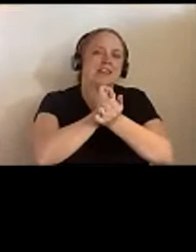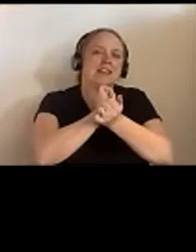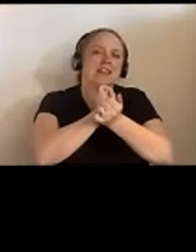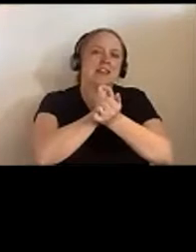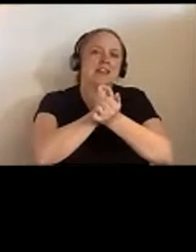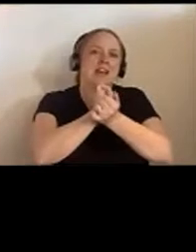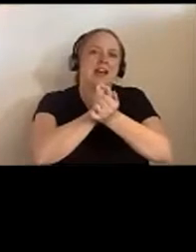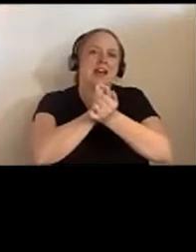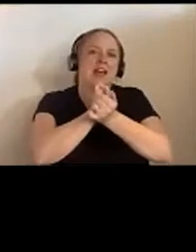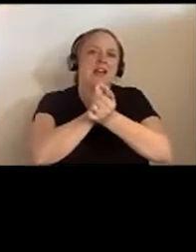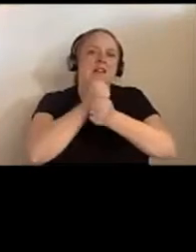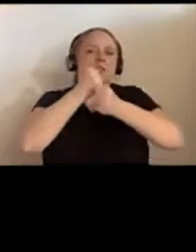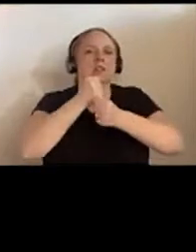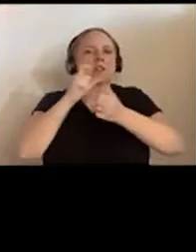colonialism,